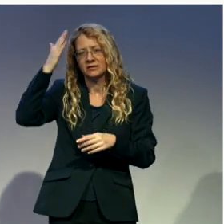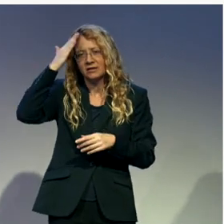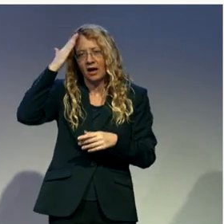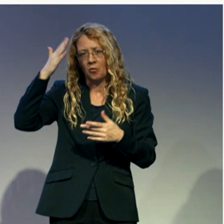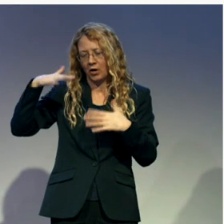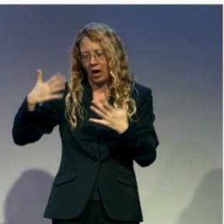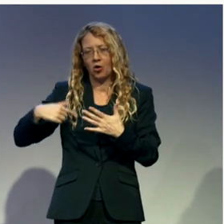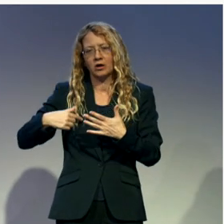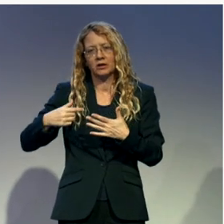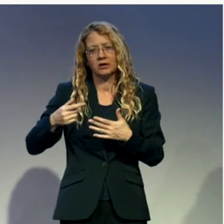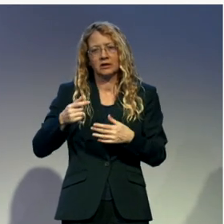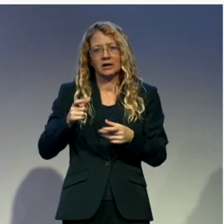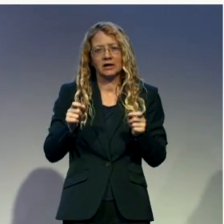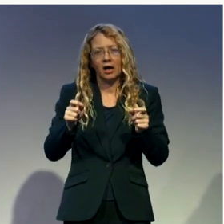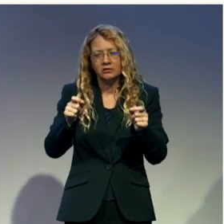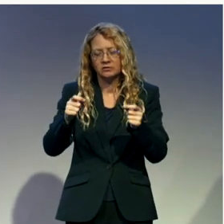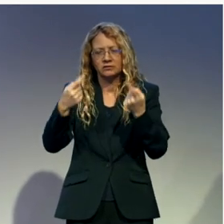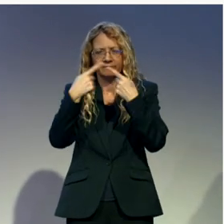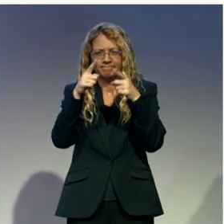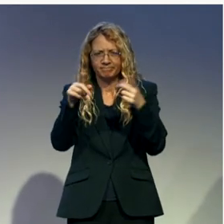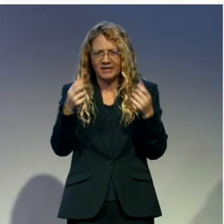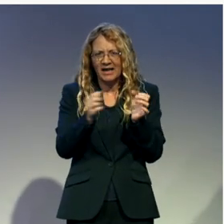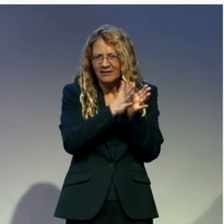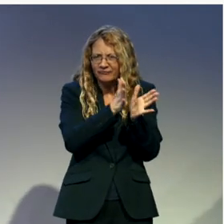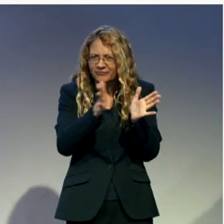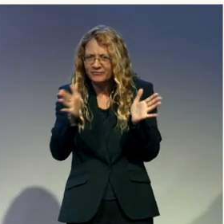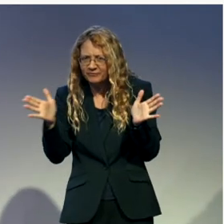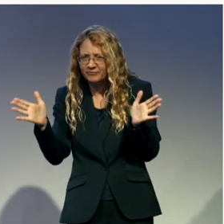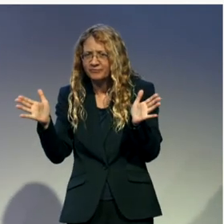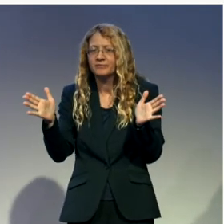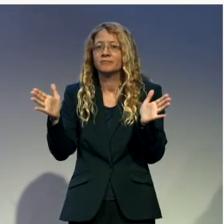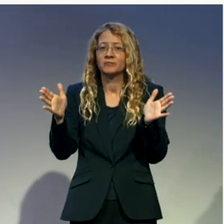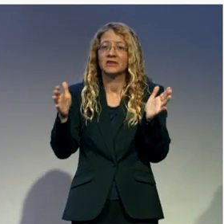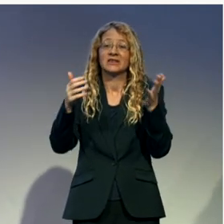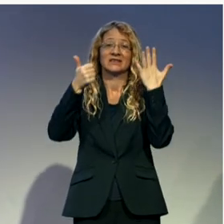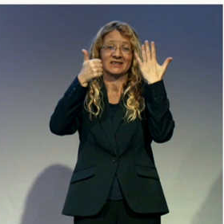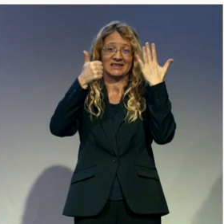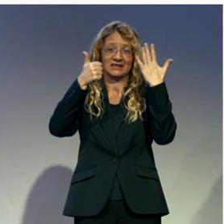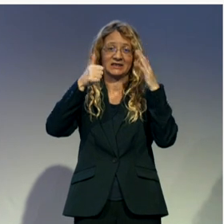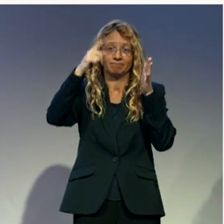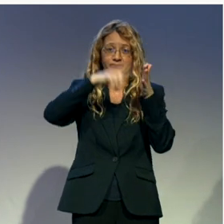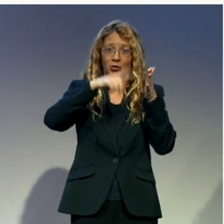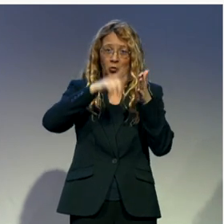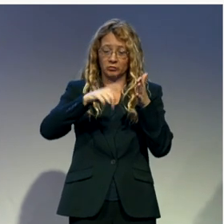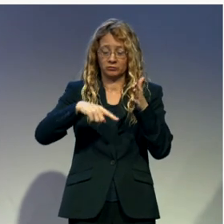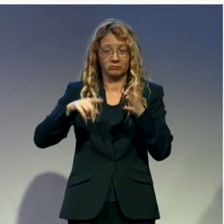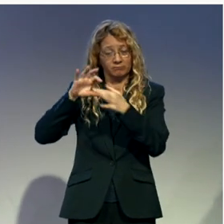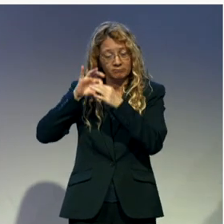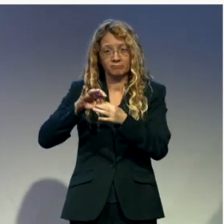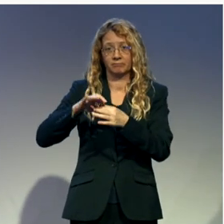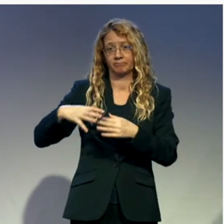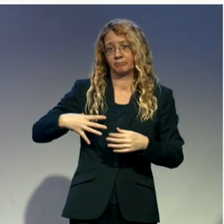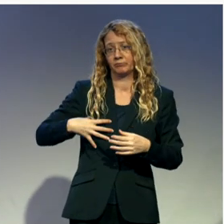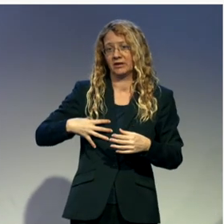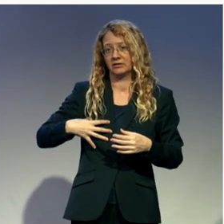training takes 6 months, totally only on the breast. Thanks to Dr. Frank Hoffman, these